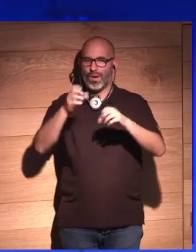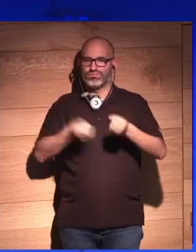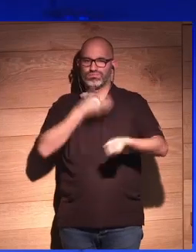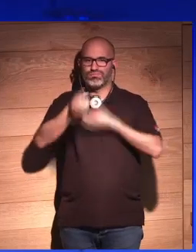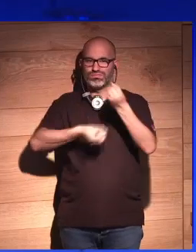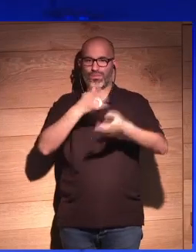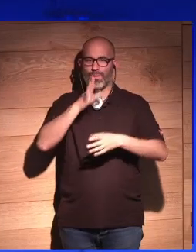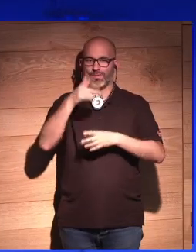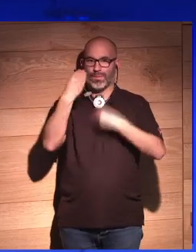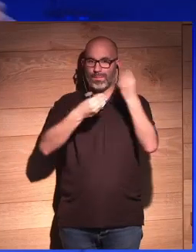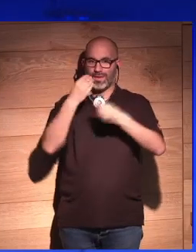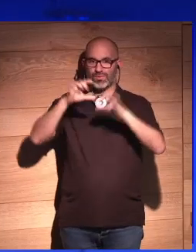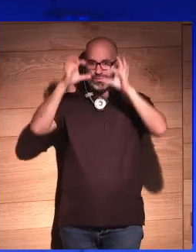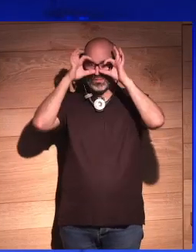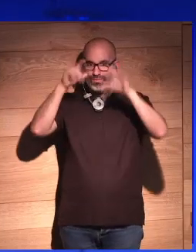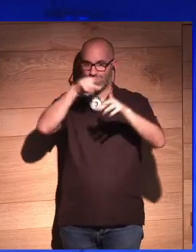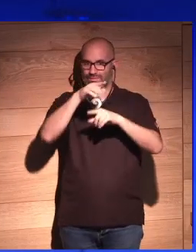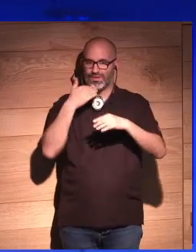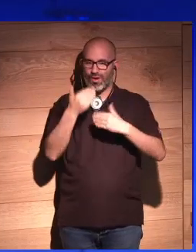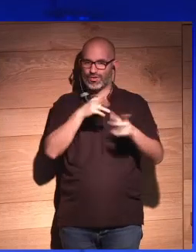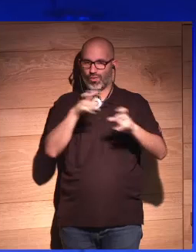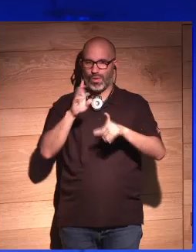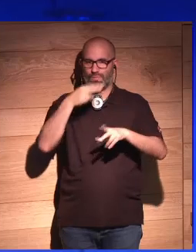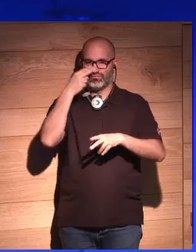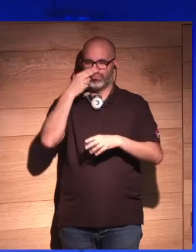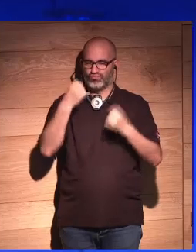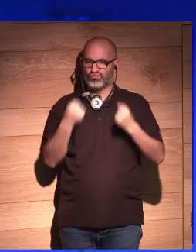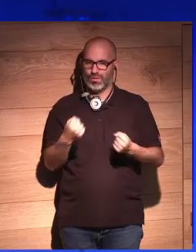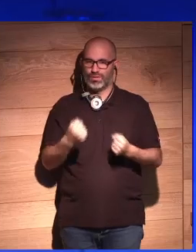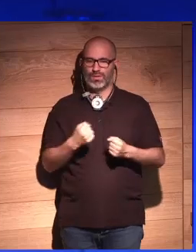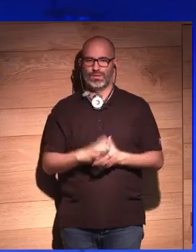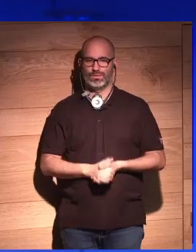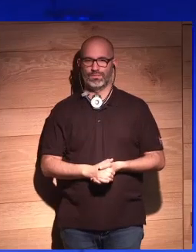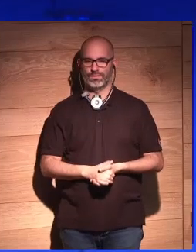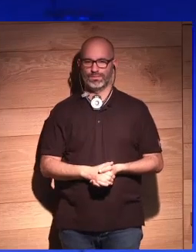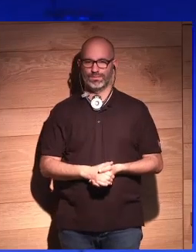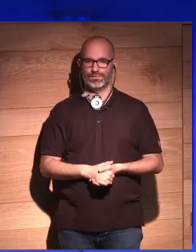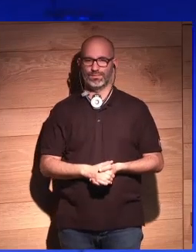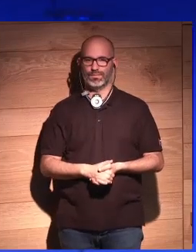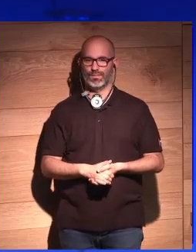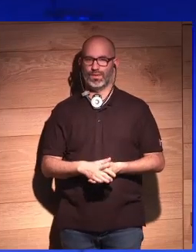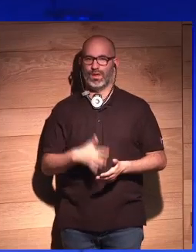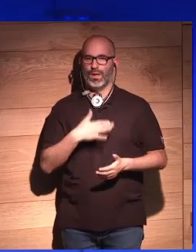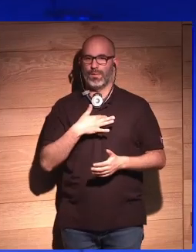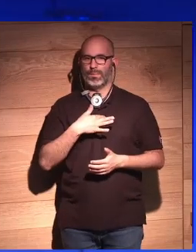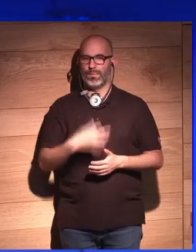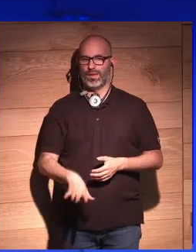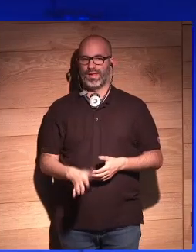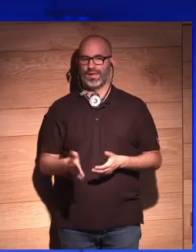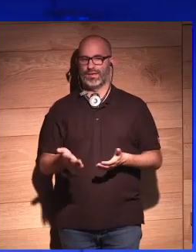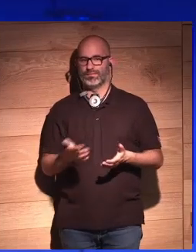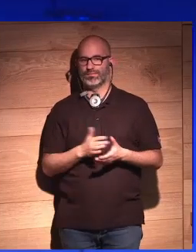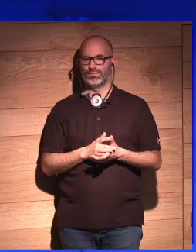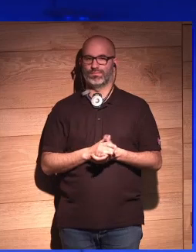are that cover the ground. Maybe engaging with the metropolis, something that's beyond Park City. We don't